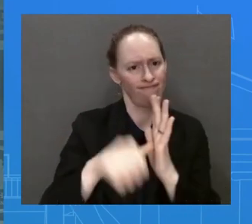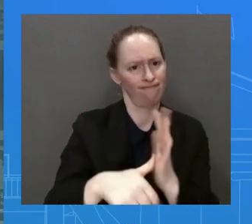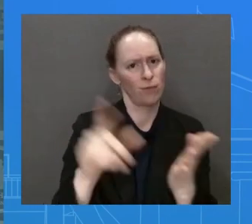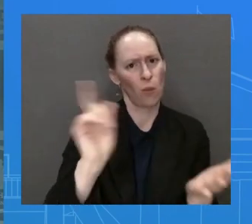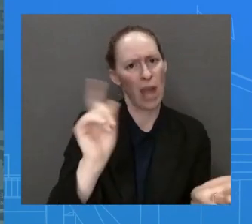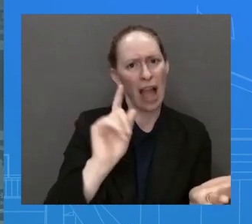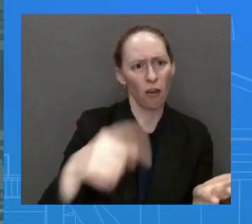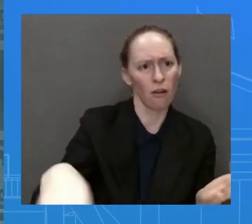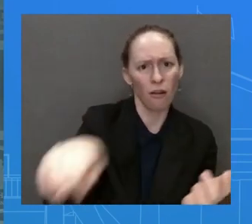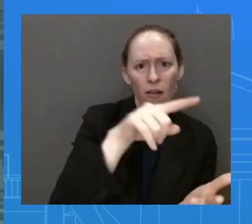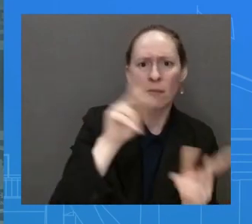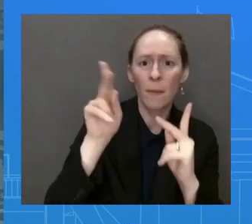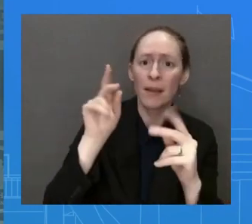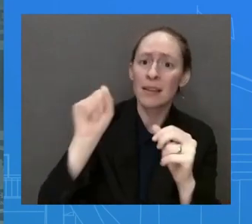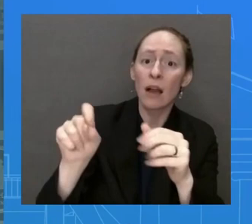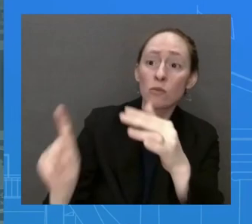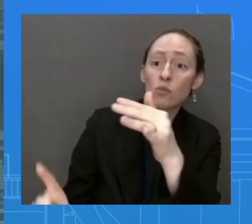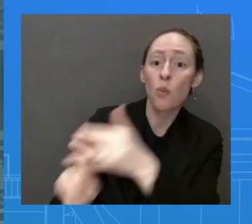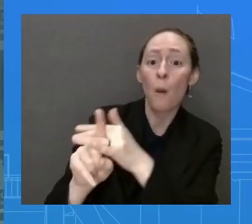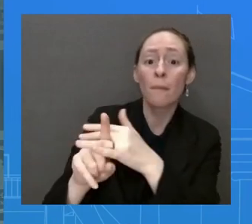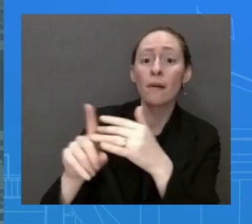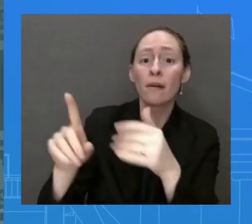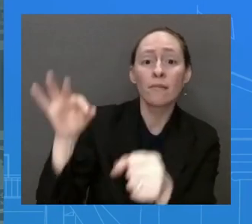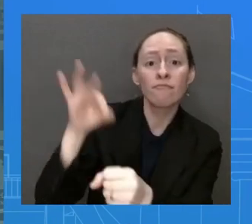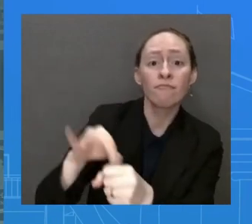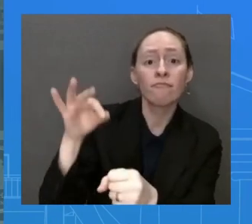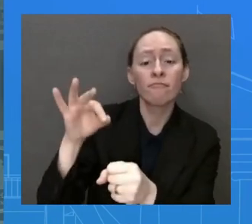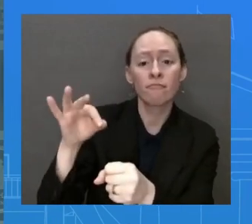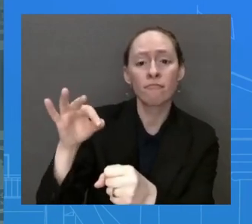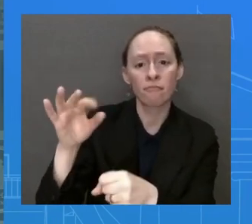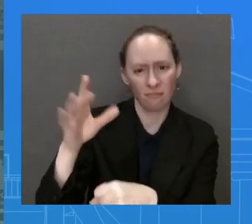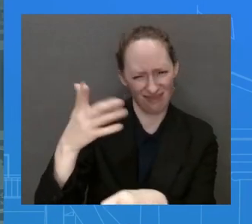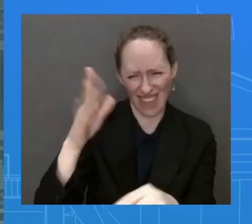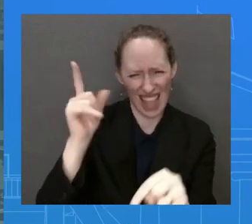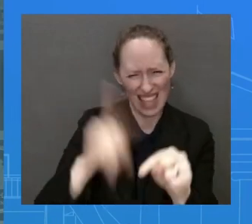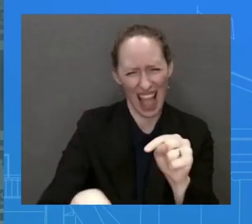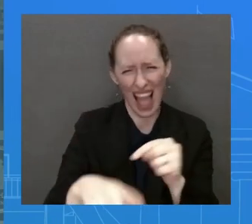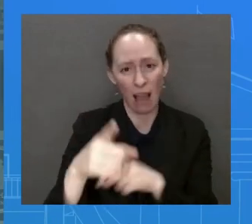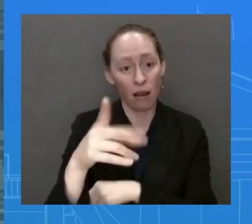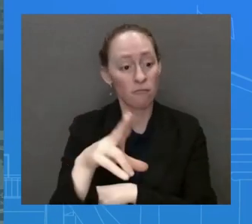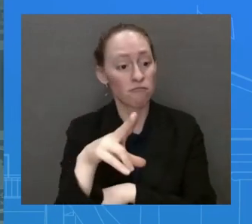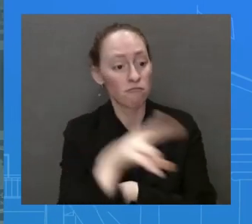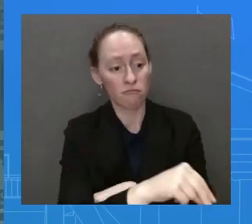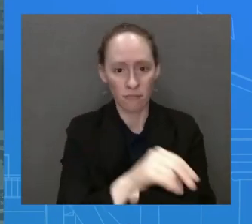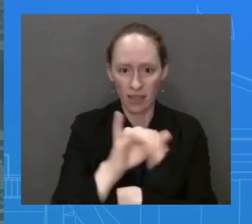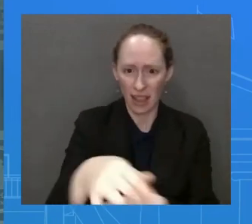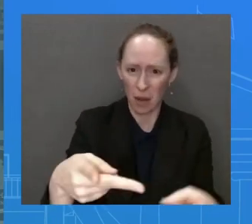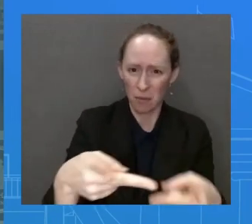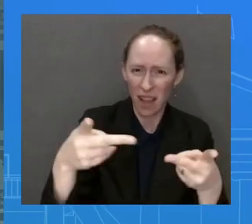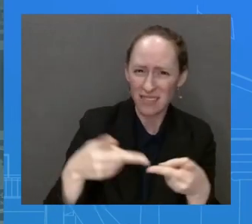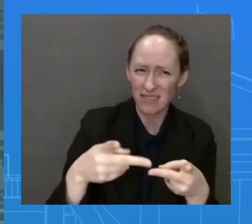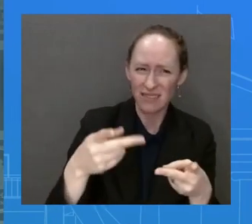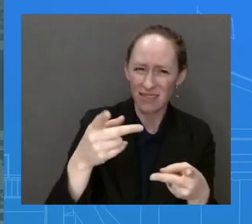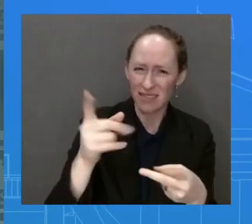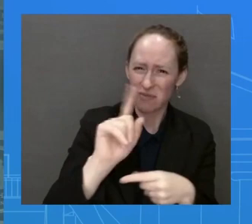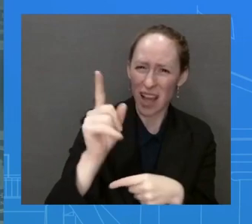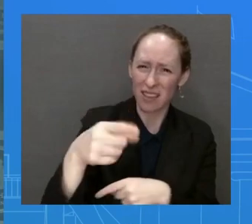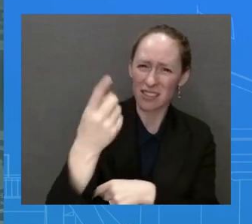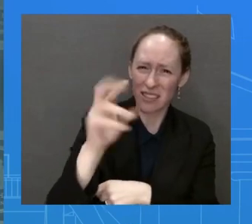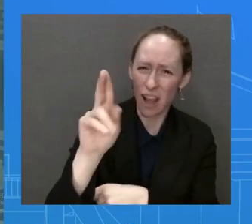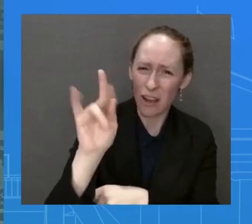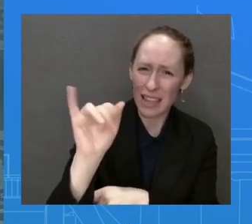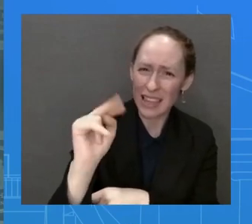acknowledge the role that the civil rights movement and Dr. King played and where we are in the history of our country, but we still have to